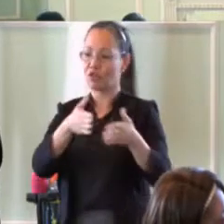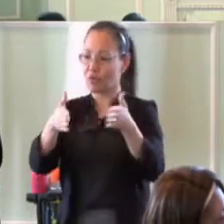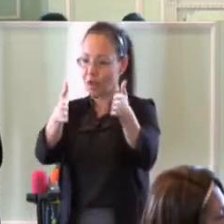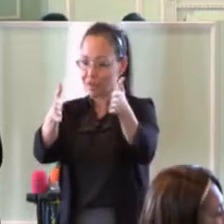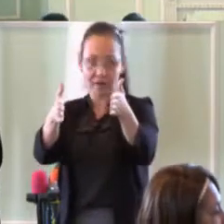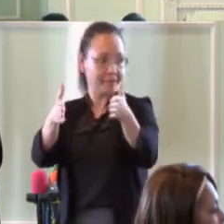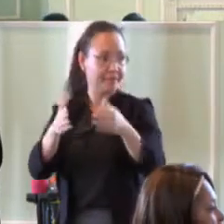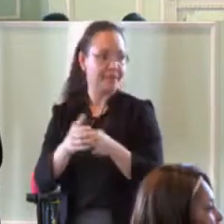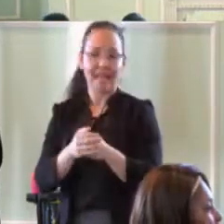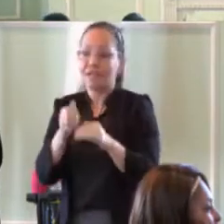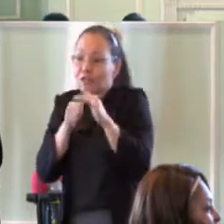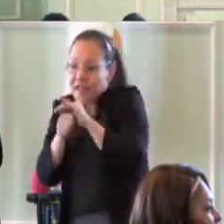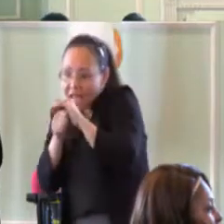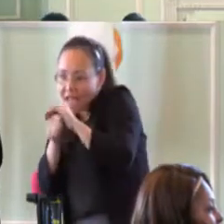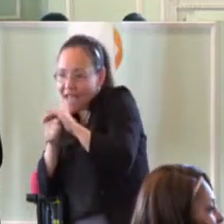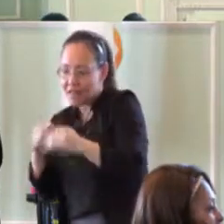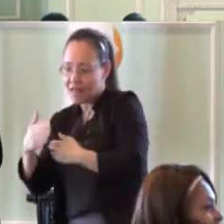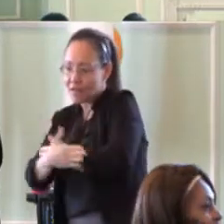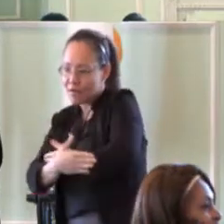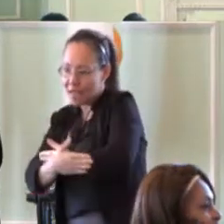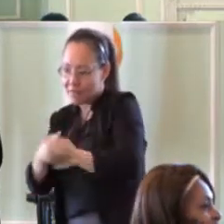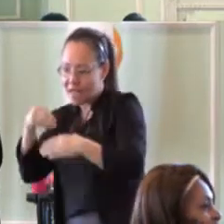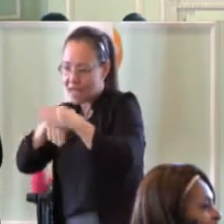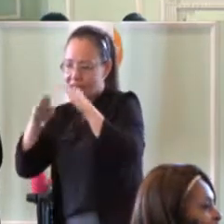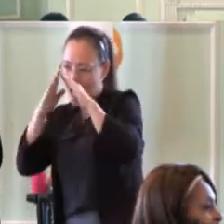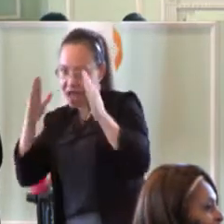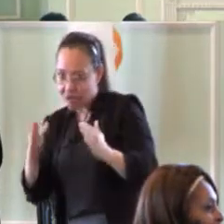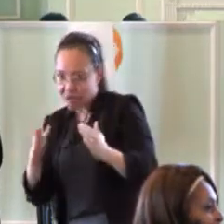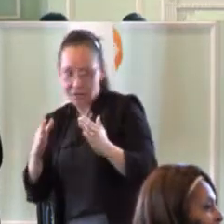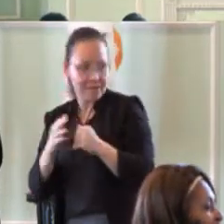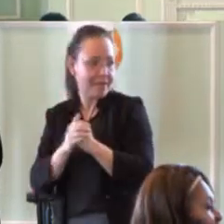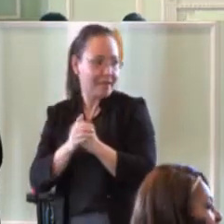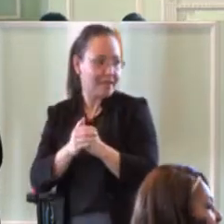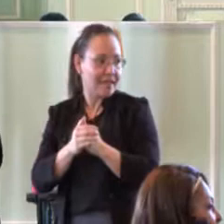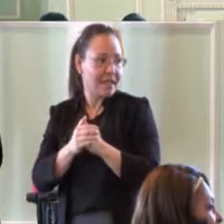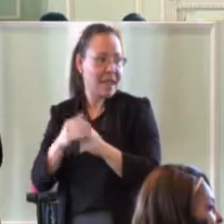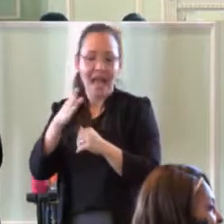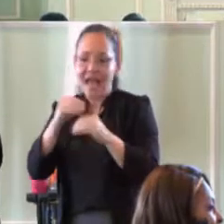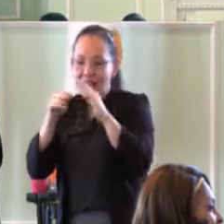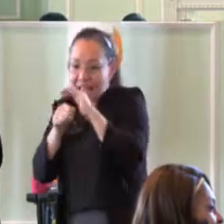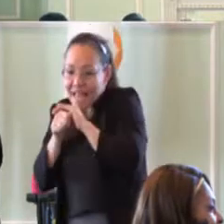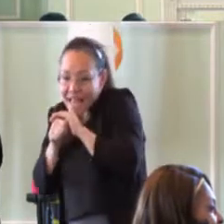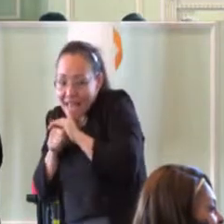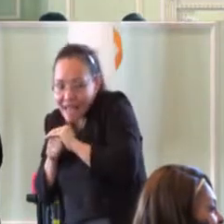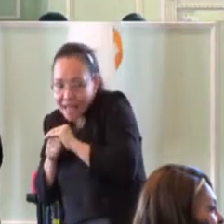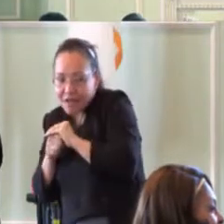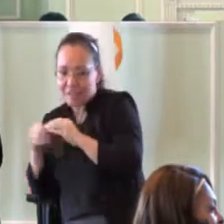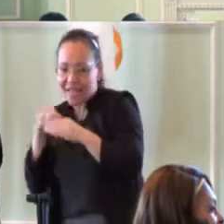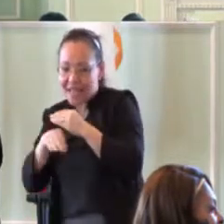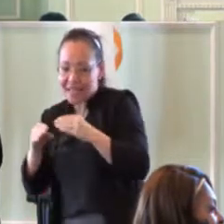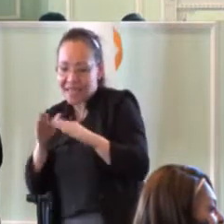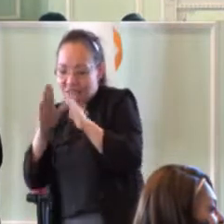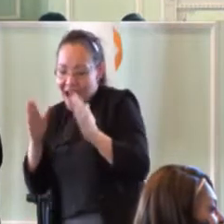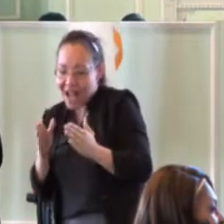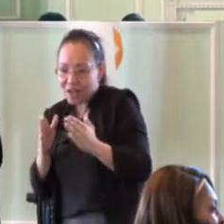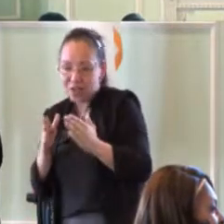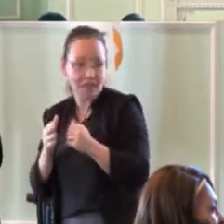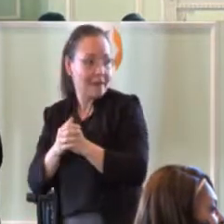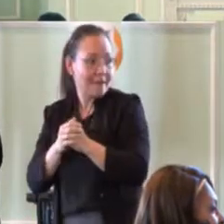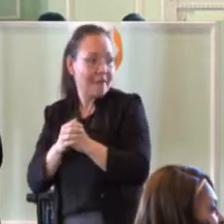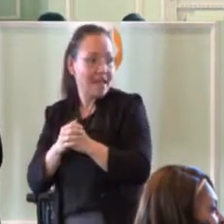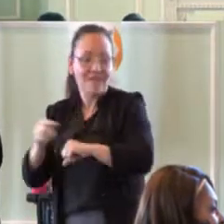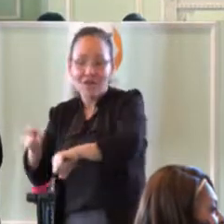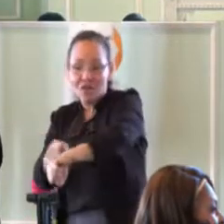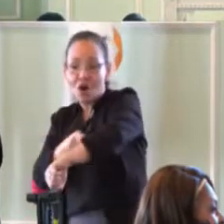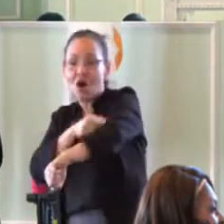they hid the baby in the house. And they hid him as long as they could. But sooner, he